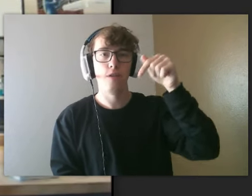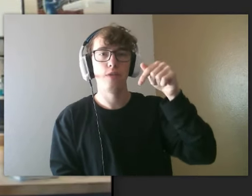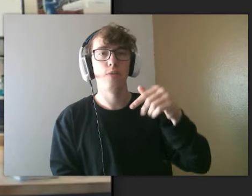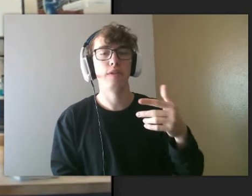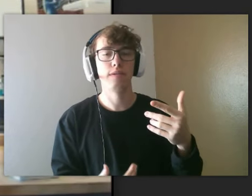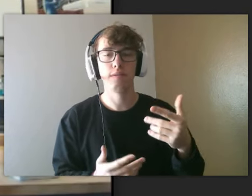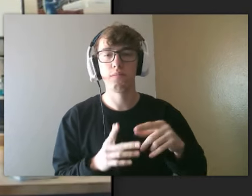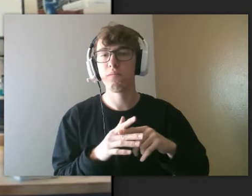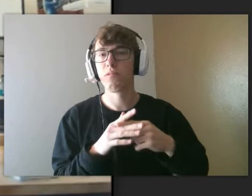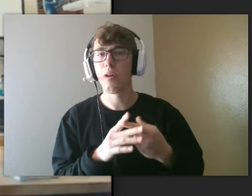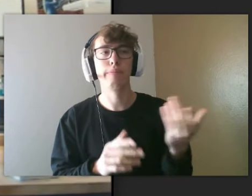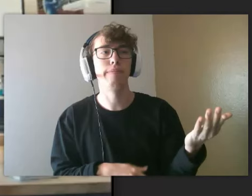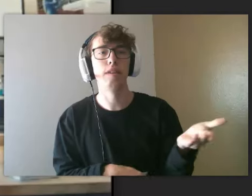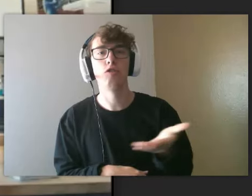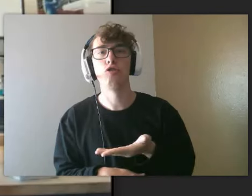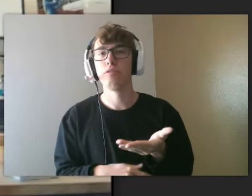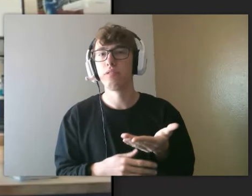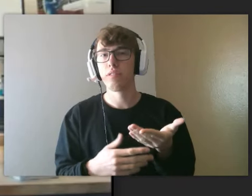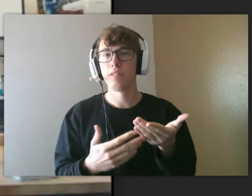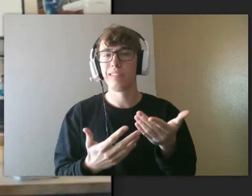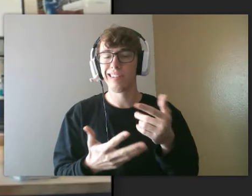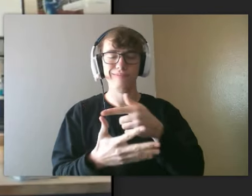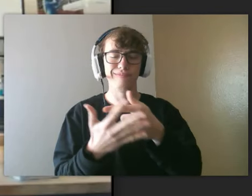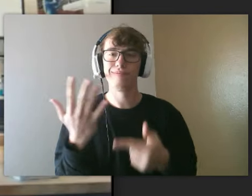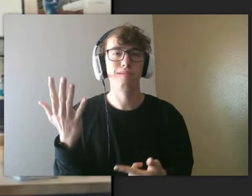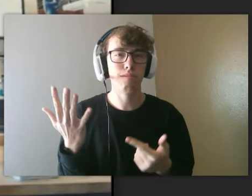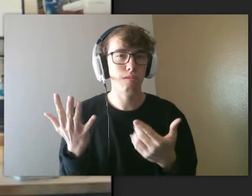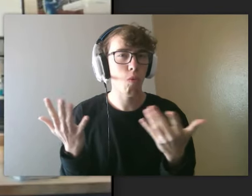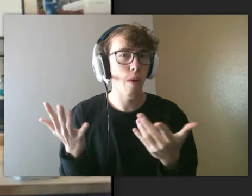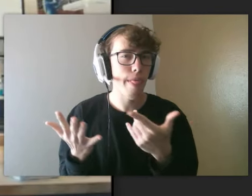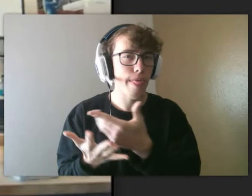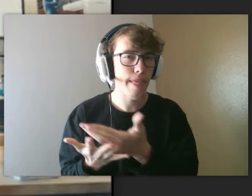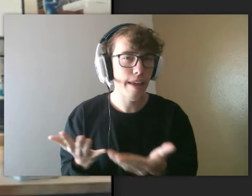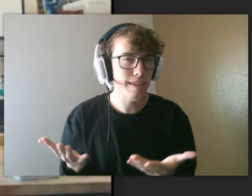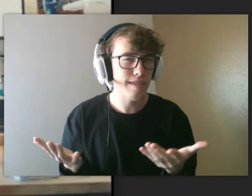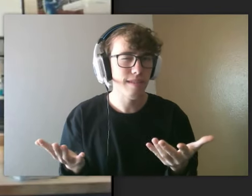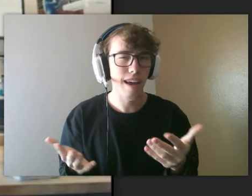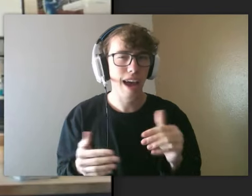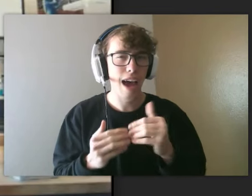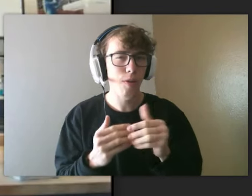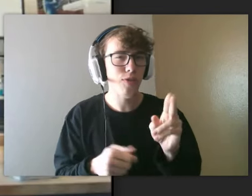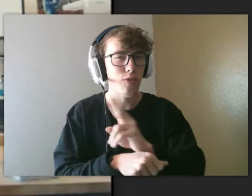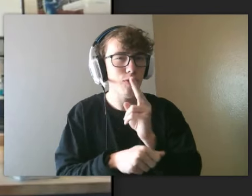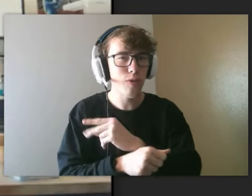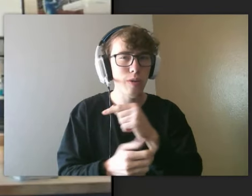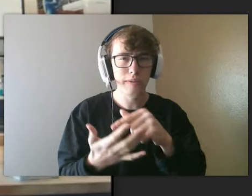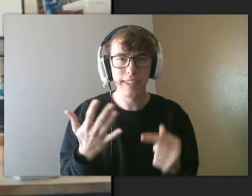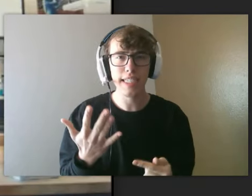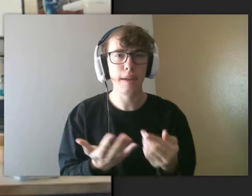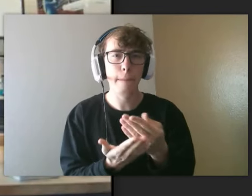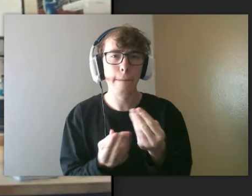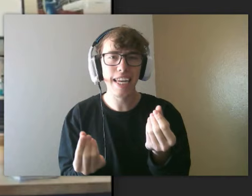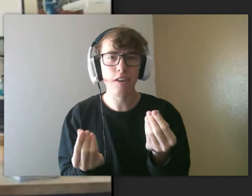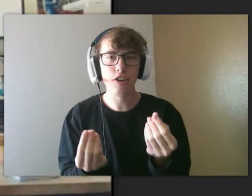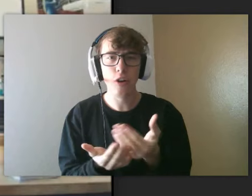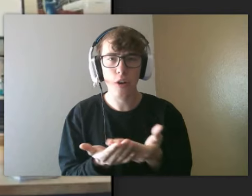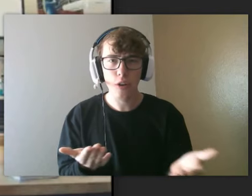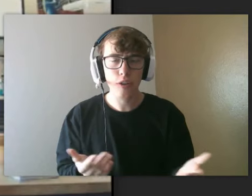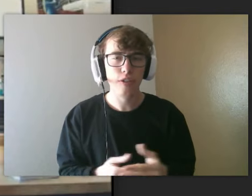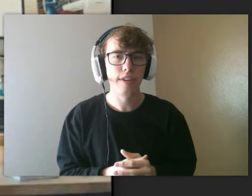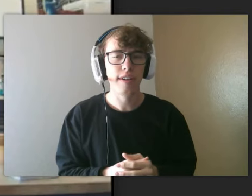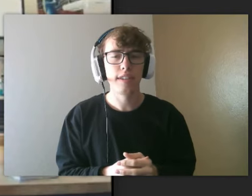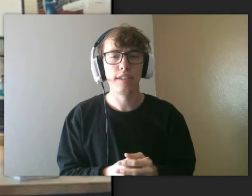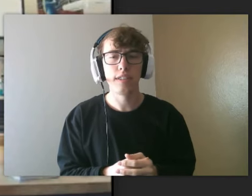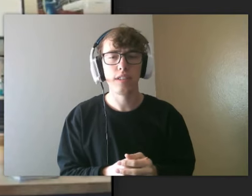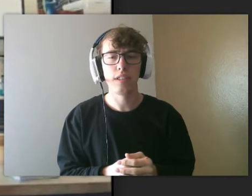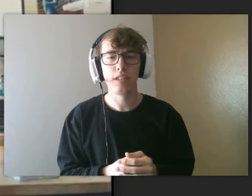kind of introducing ourselves to the materials, understanding the processes by which we can use them. And with each of these 2